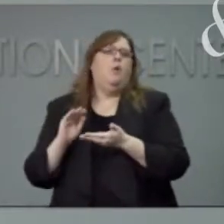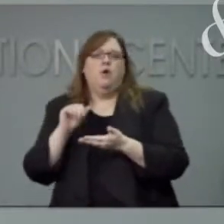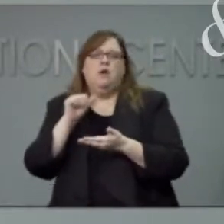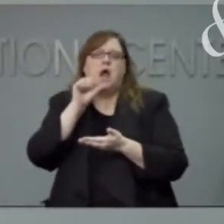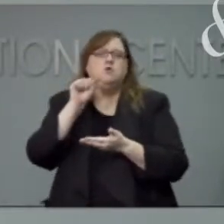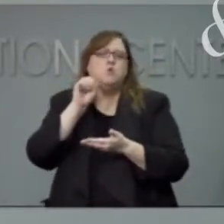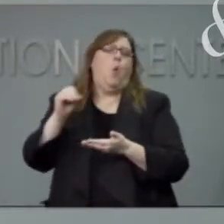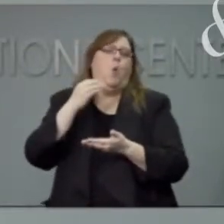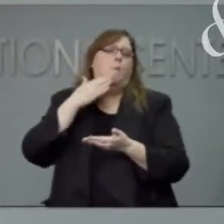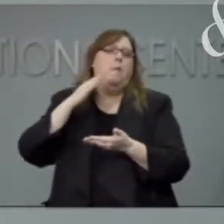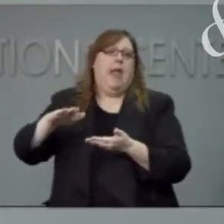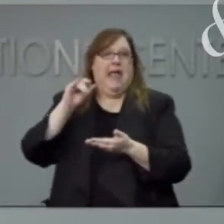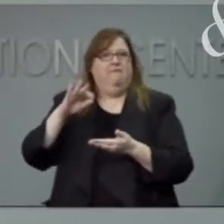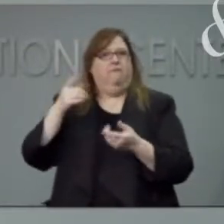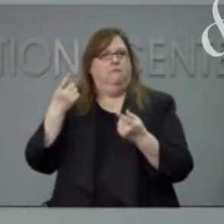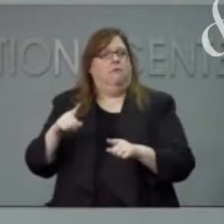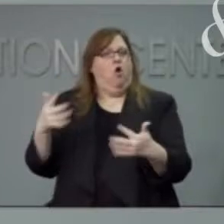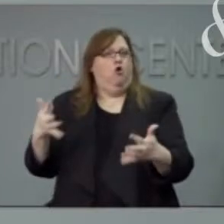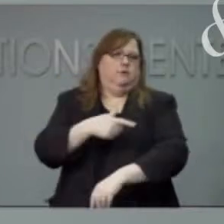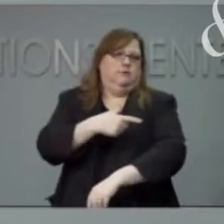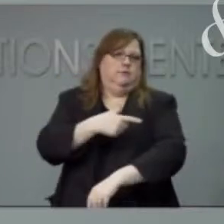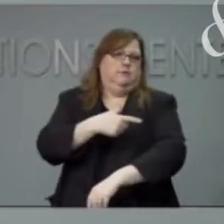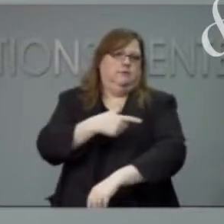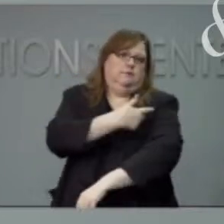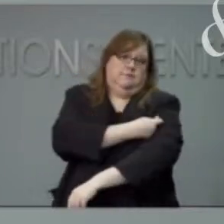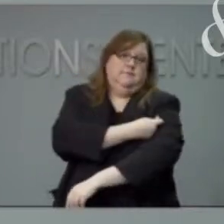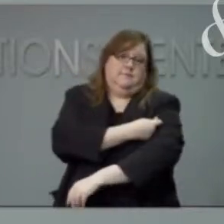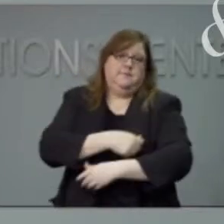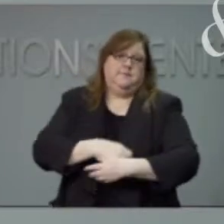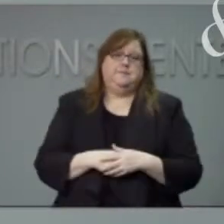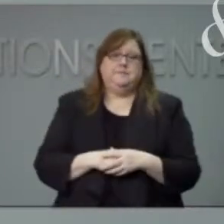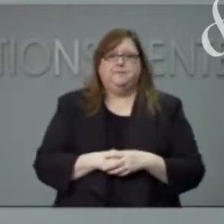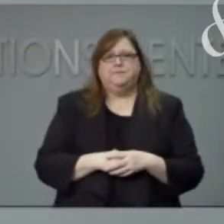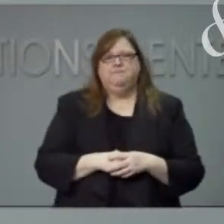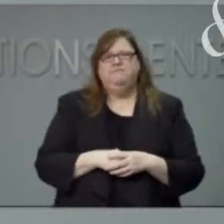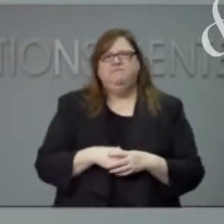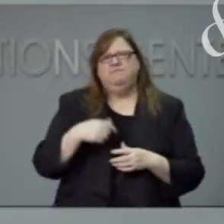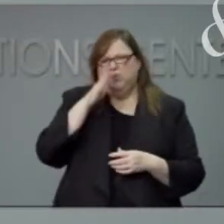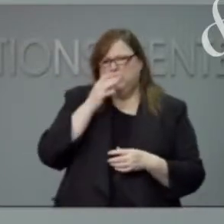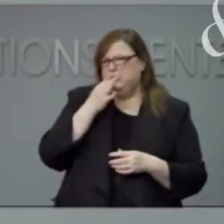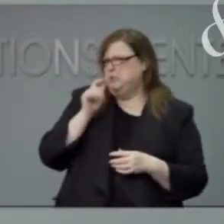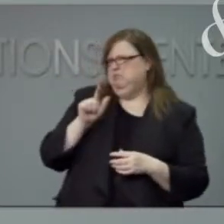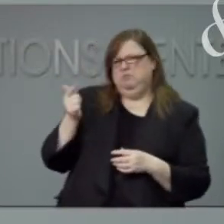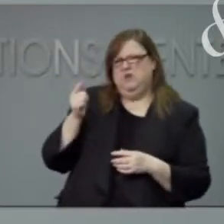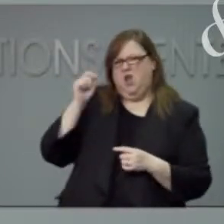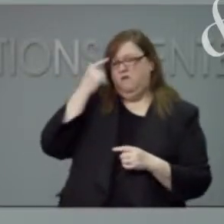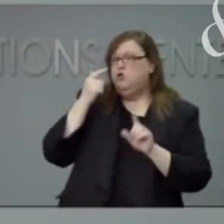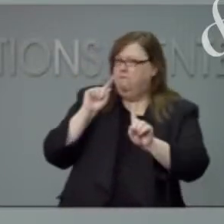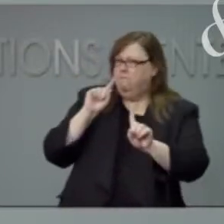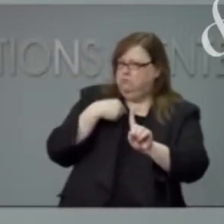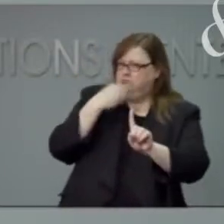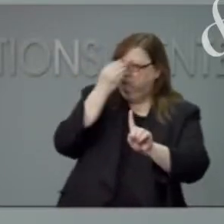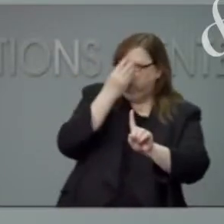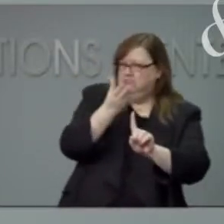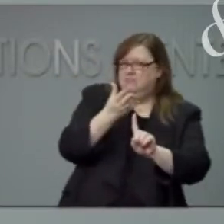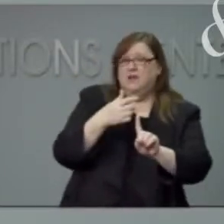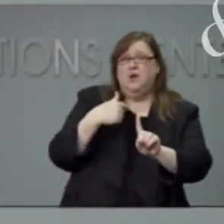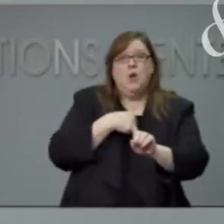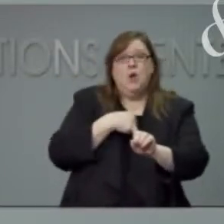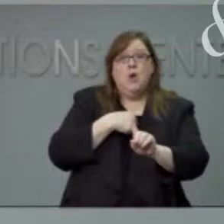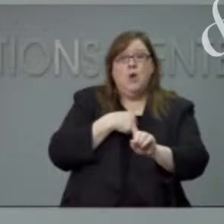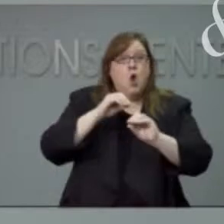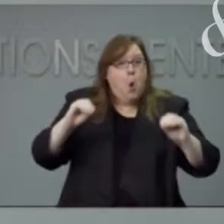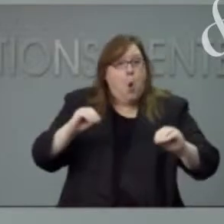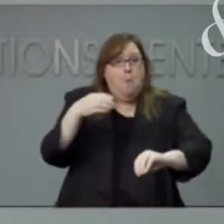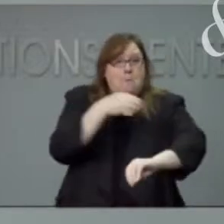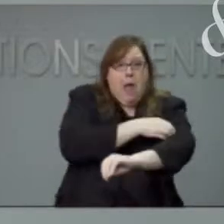vaccinated. So before I turn it back over to the governor, I want to remind everyone that we're not powerless in the face of this pandemic. We can slow